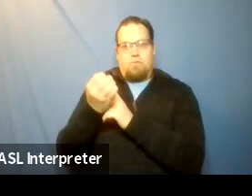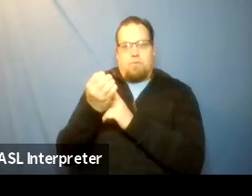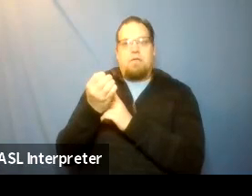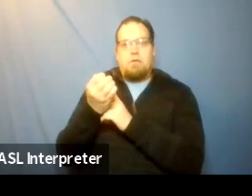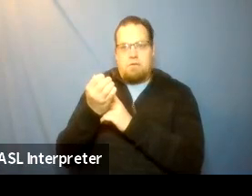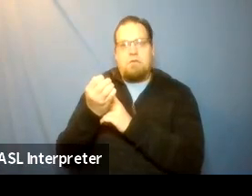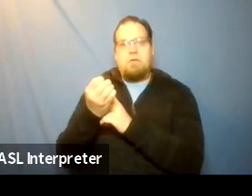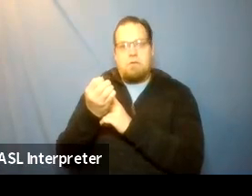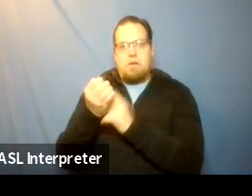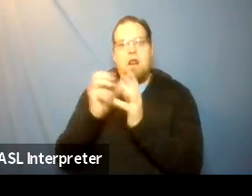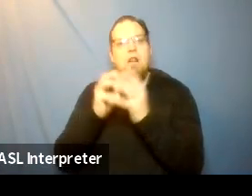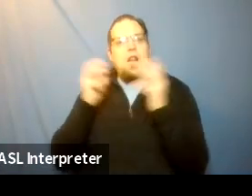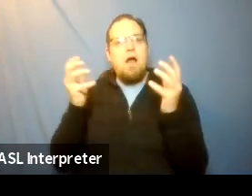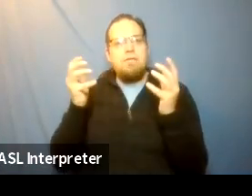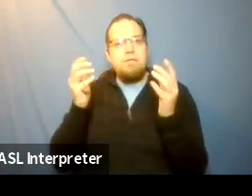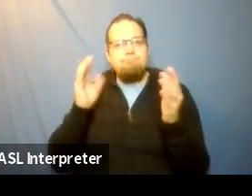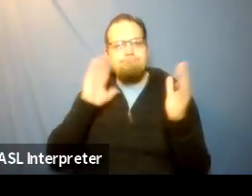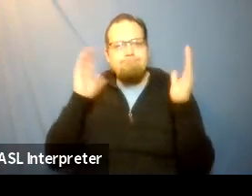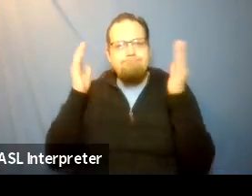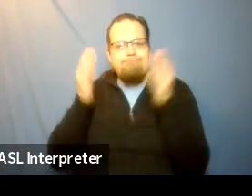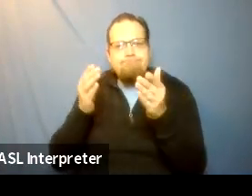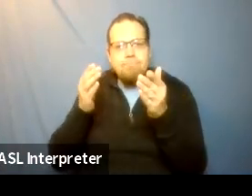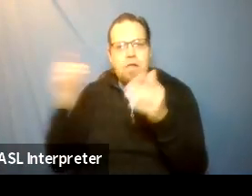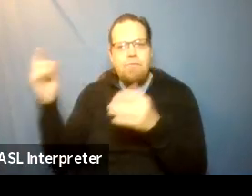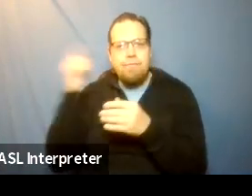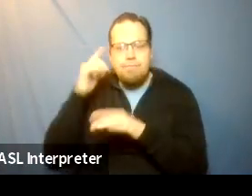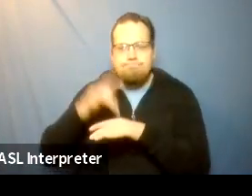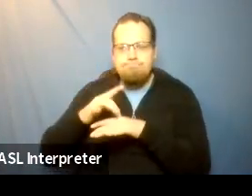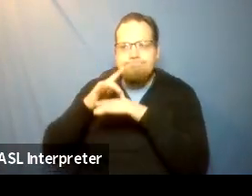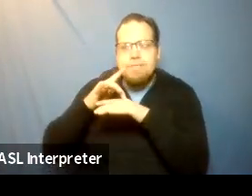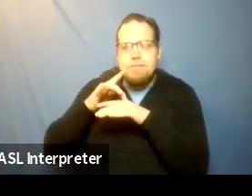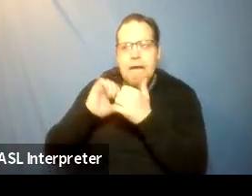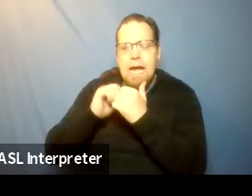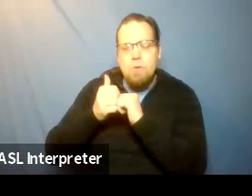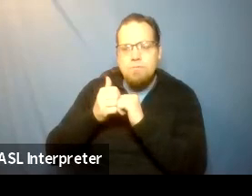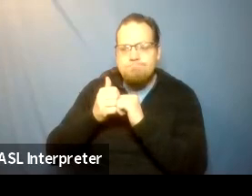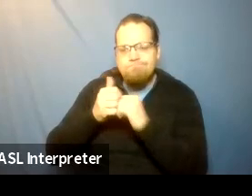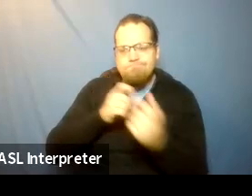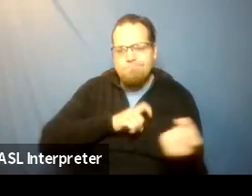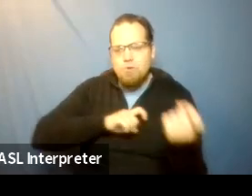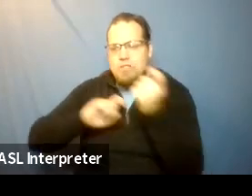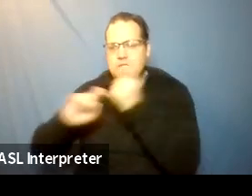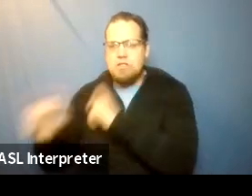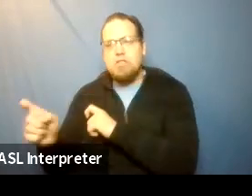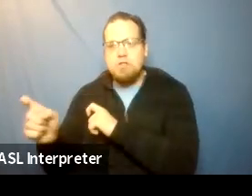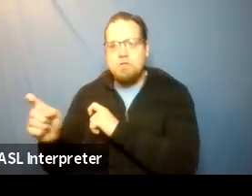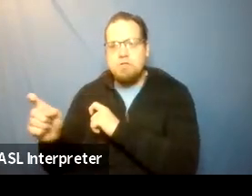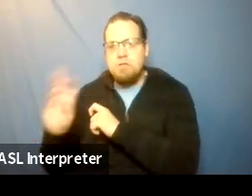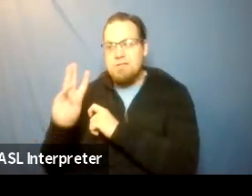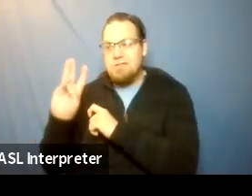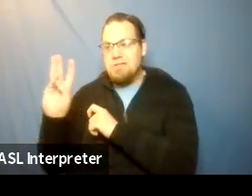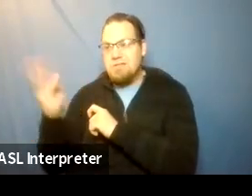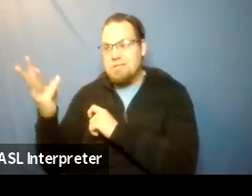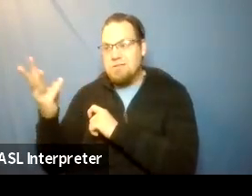there's a lot of attention and thought being put into how to transition our brand new sixth graders into secondary